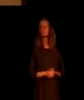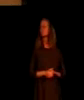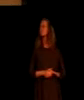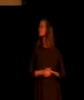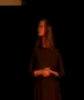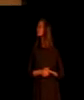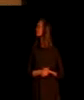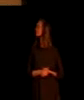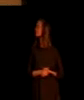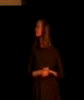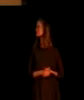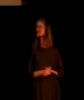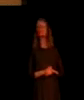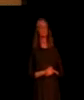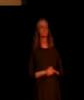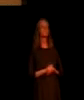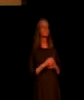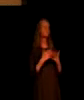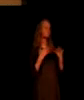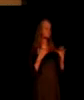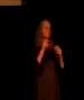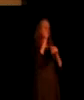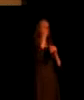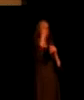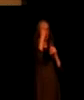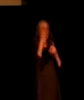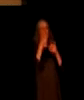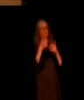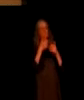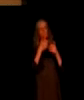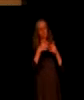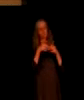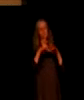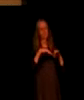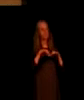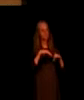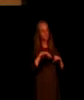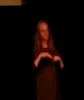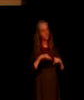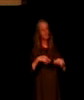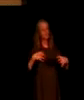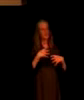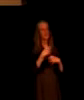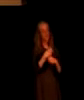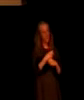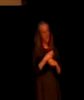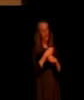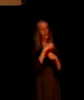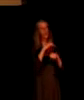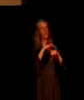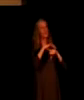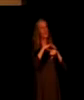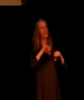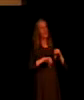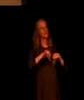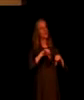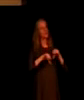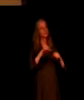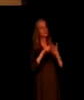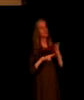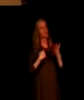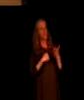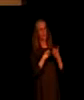So, kind of a bureaucratic summary slide of what the Earth Science Division